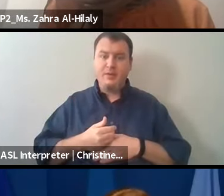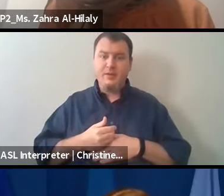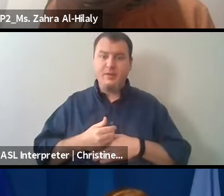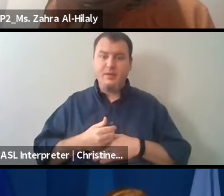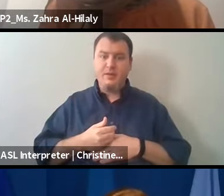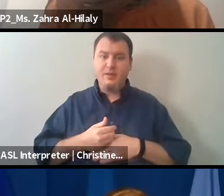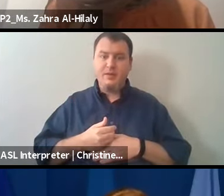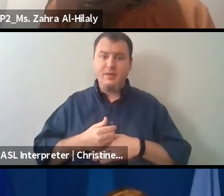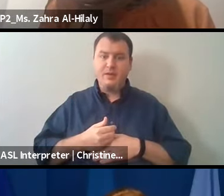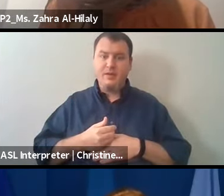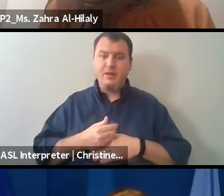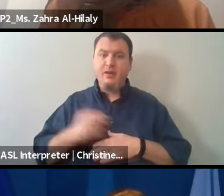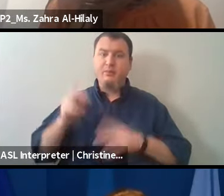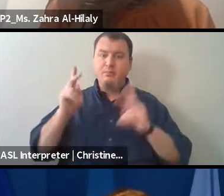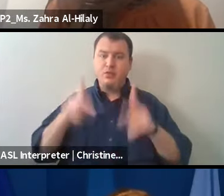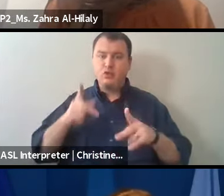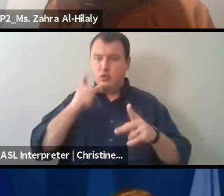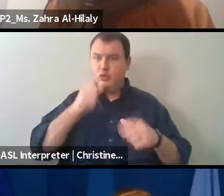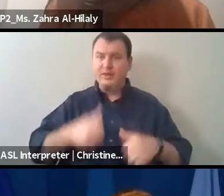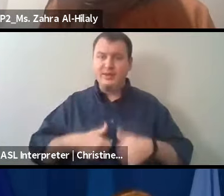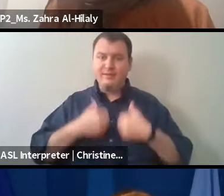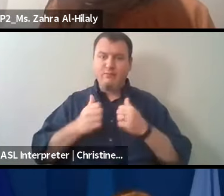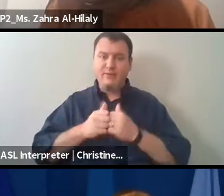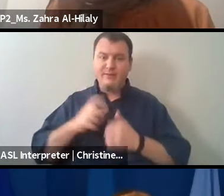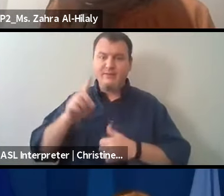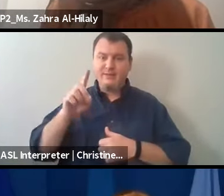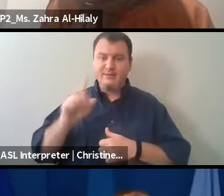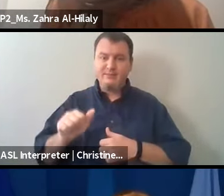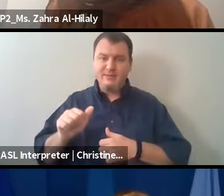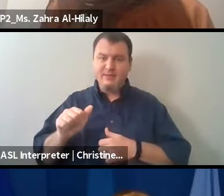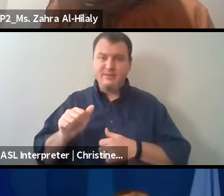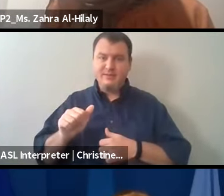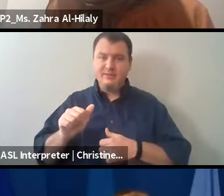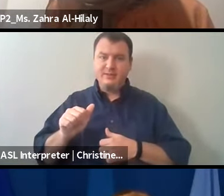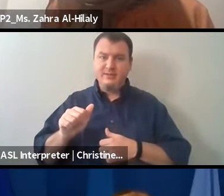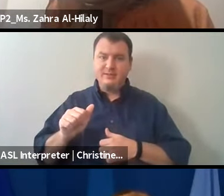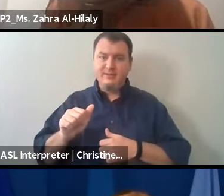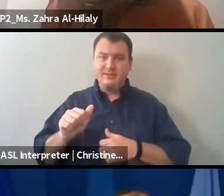living with disabilities, or that